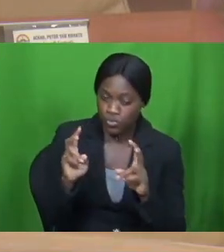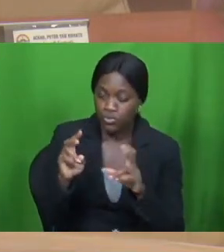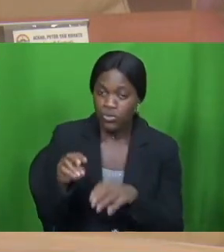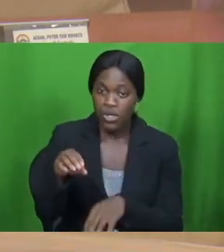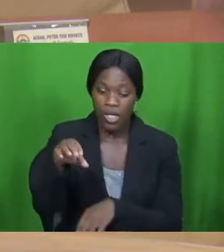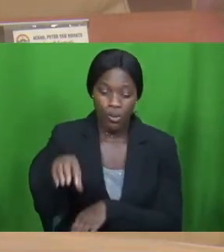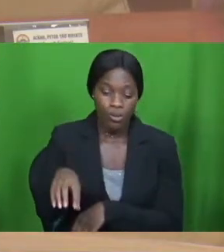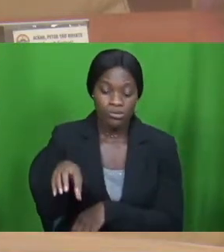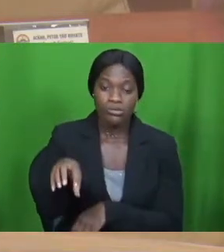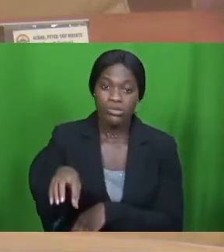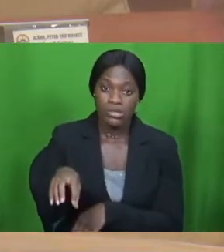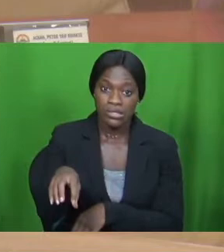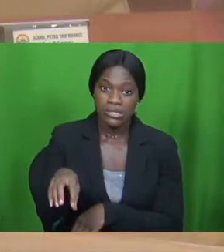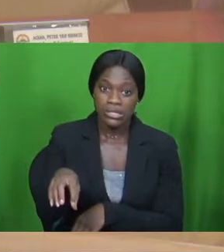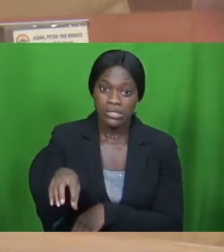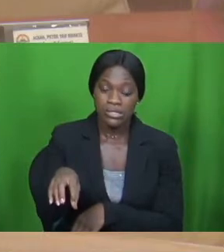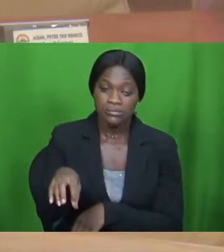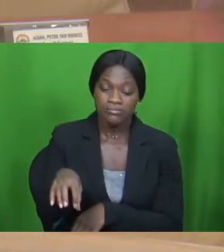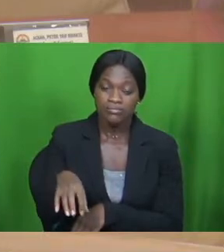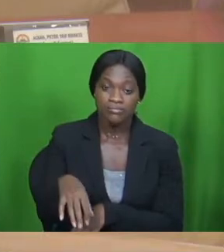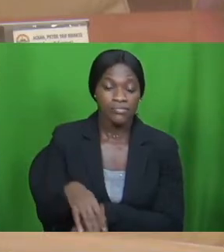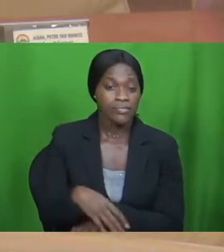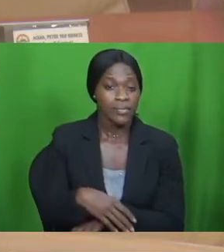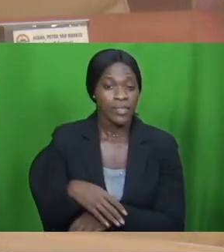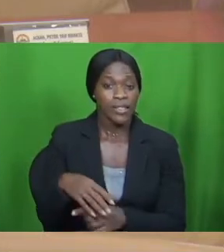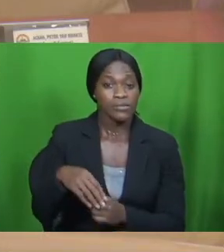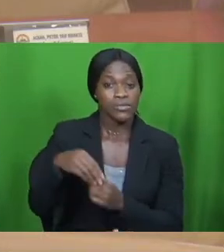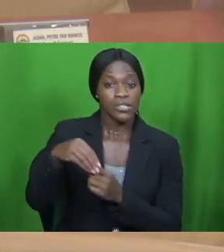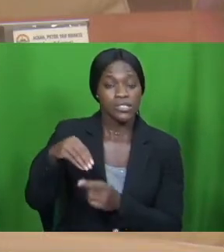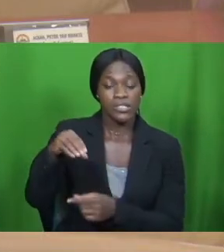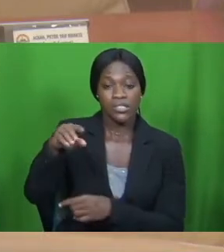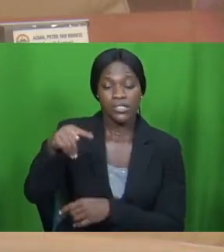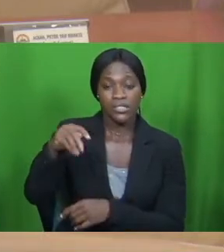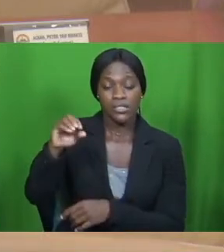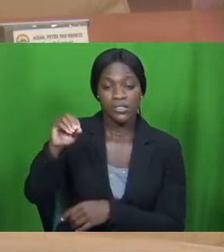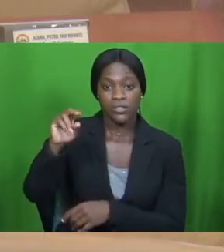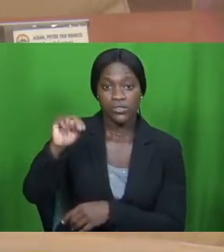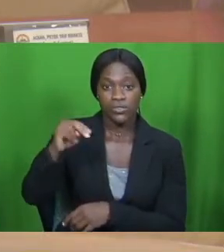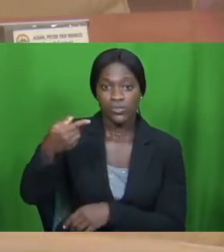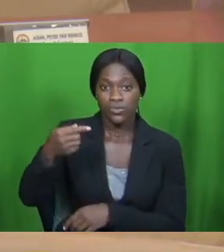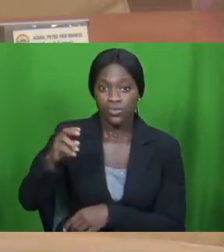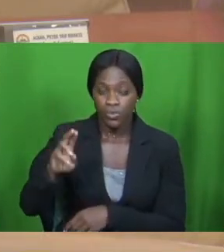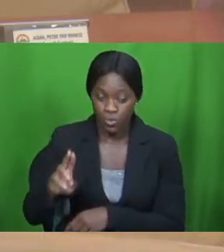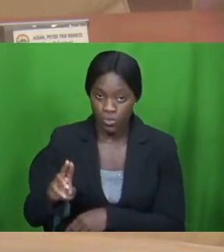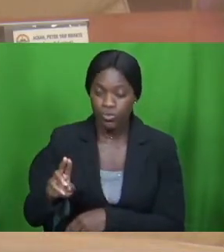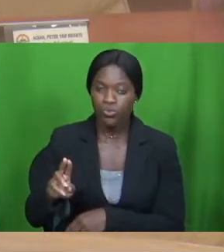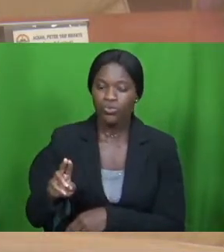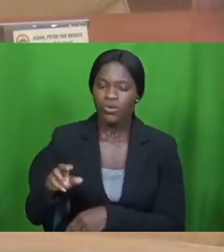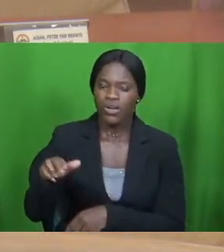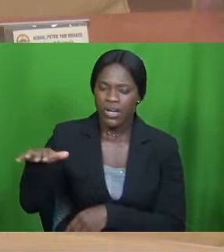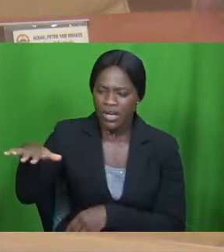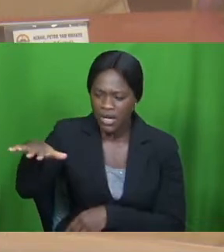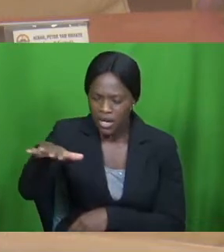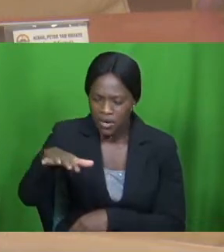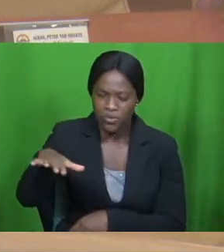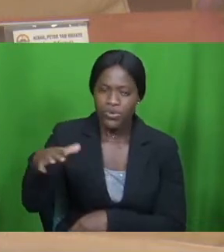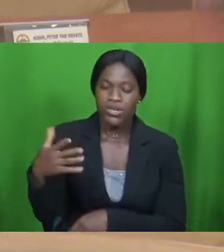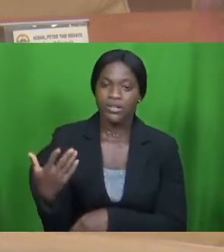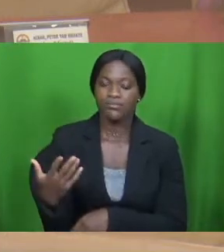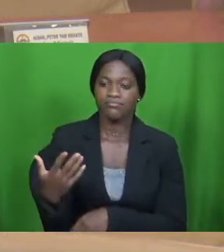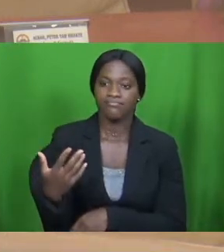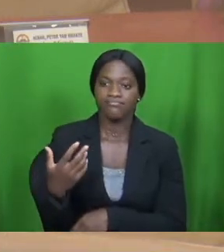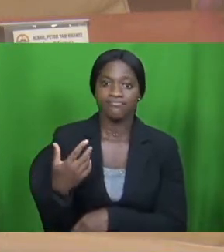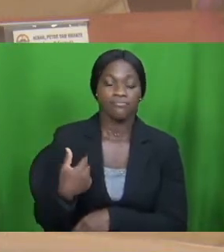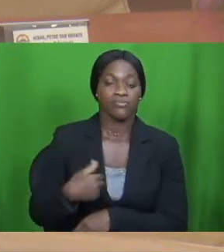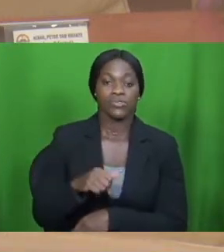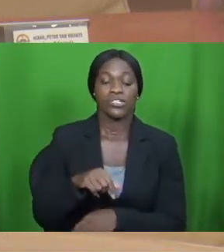Indeed, of the Tohung constituencies, South Tohung can be described as the hotbed of politics